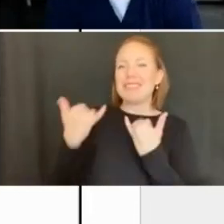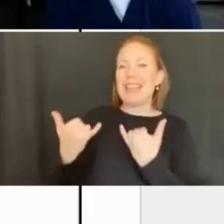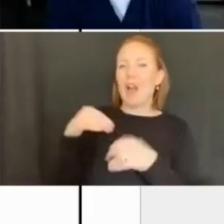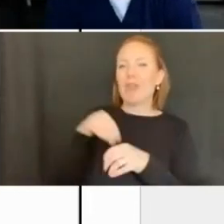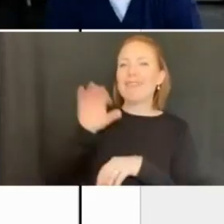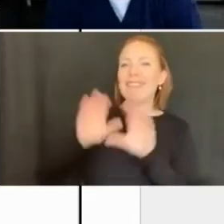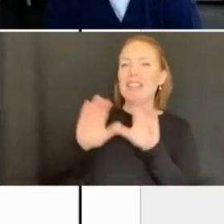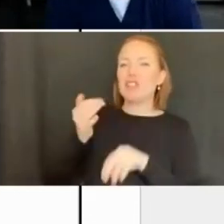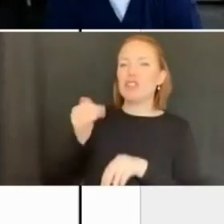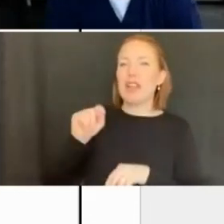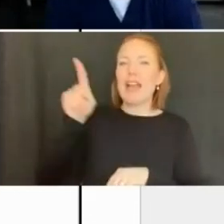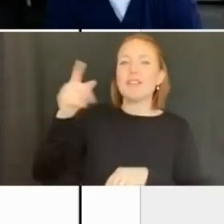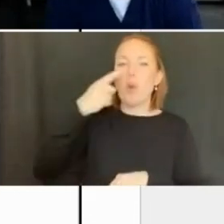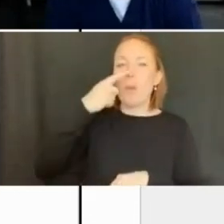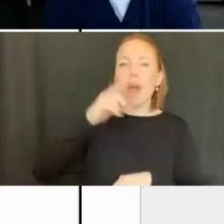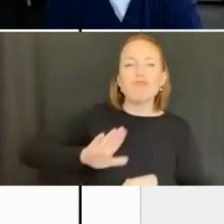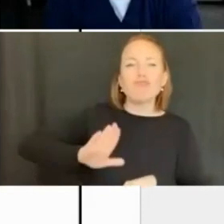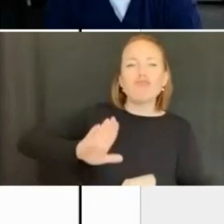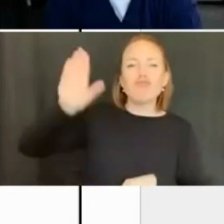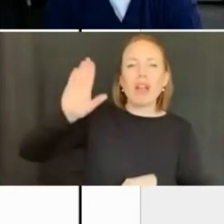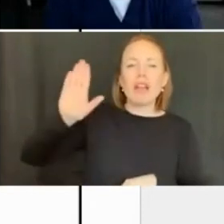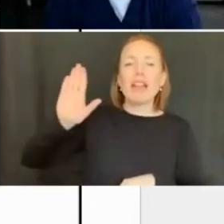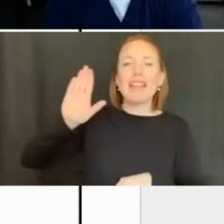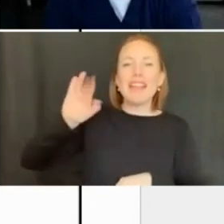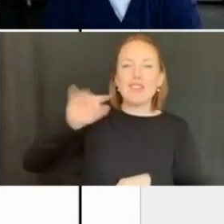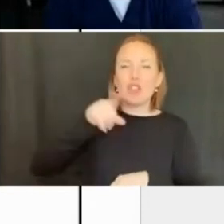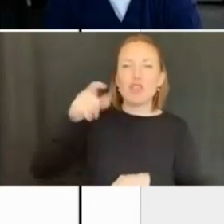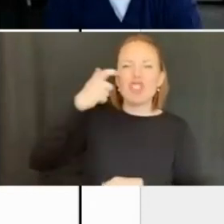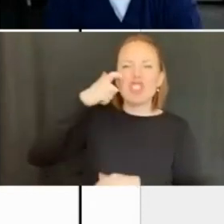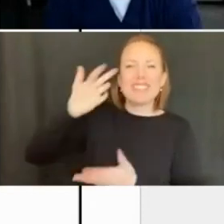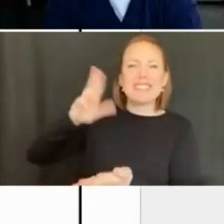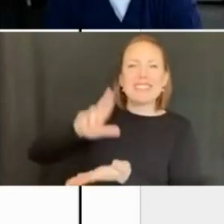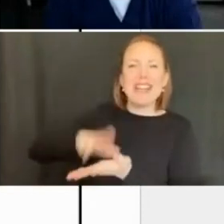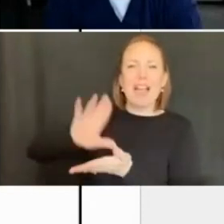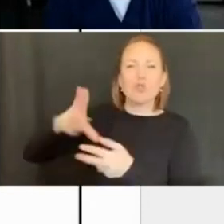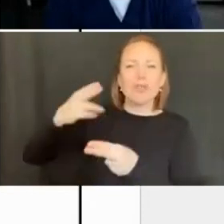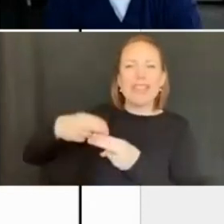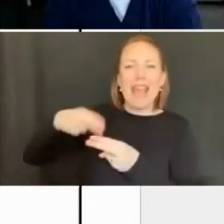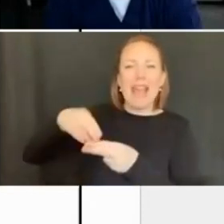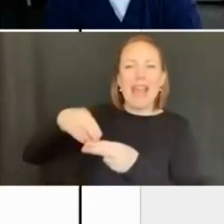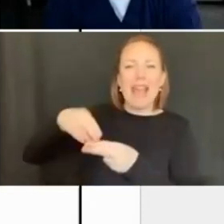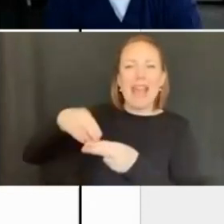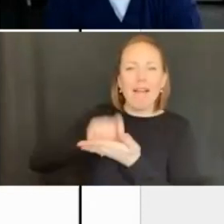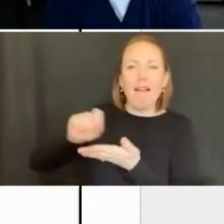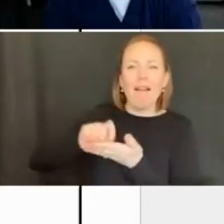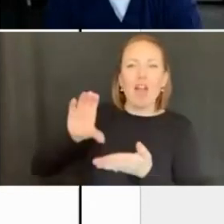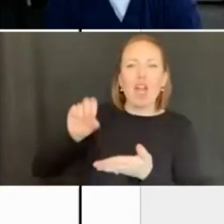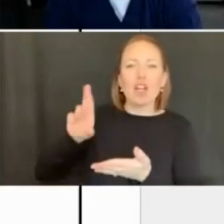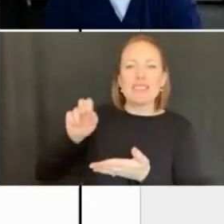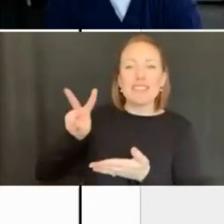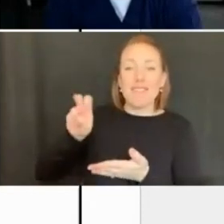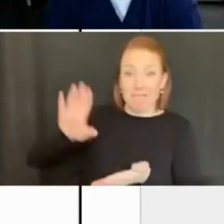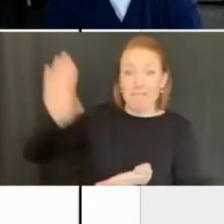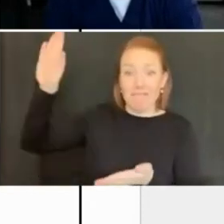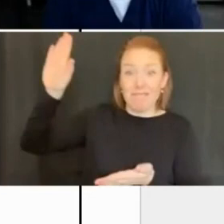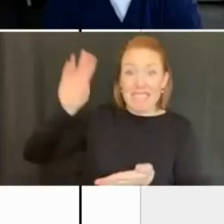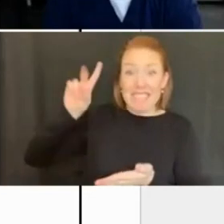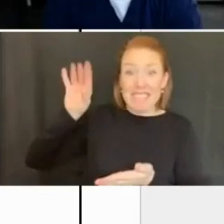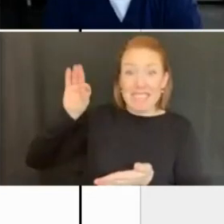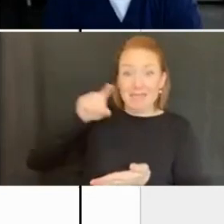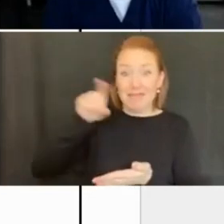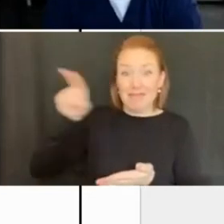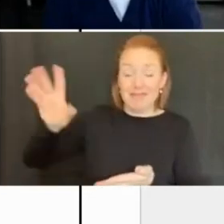mentioned. Raise your hand or tell us in the chat if you just signed your name in cursive. Can someone show a hand up or tell us in the chat if you just signed your